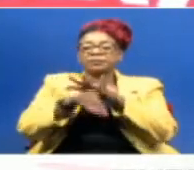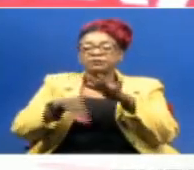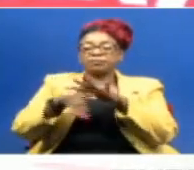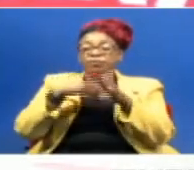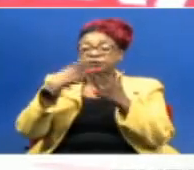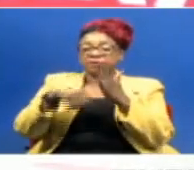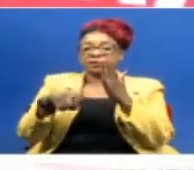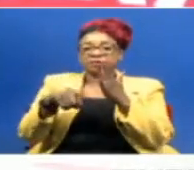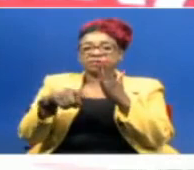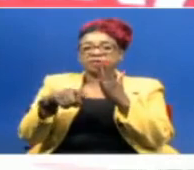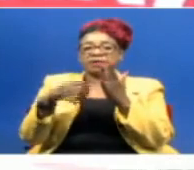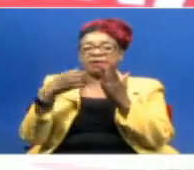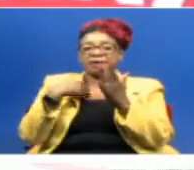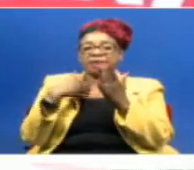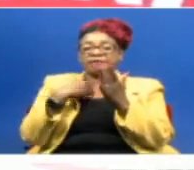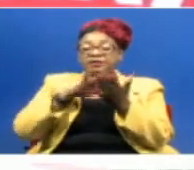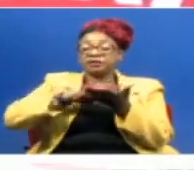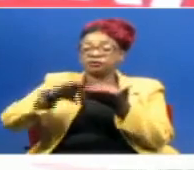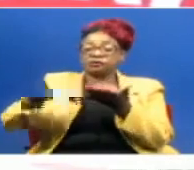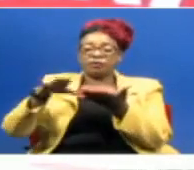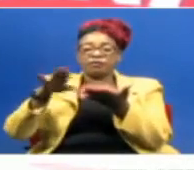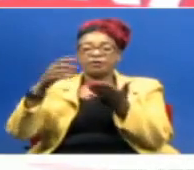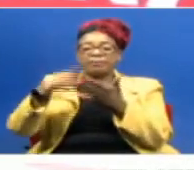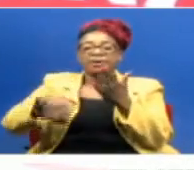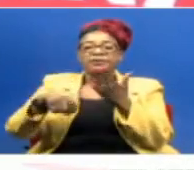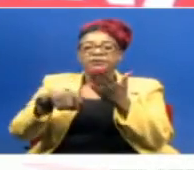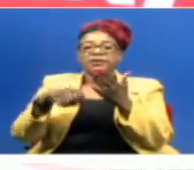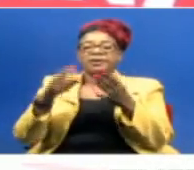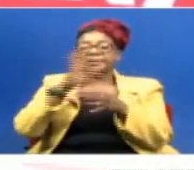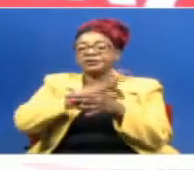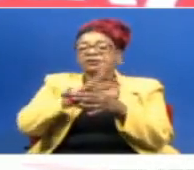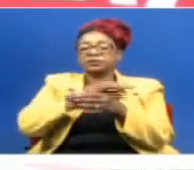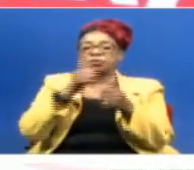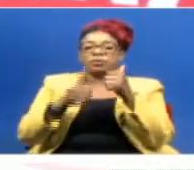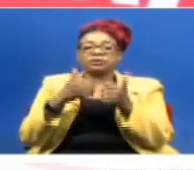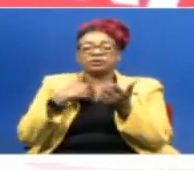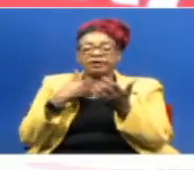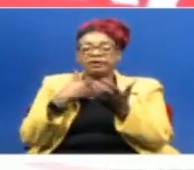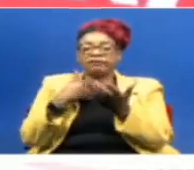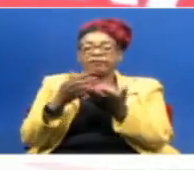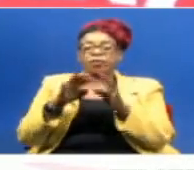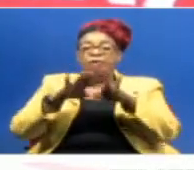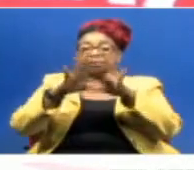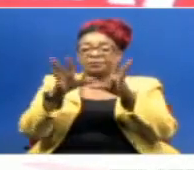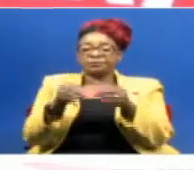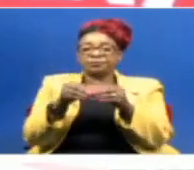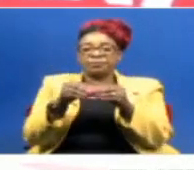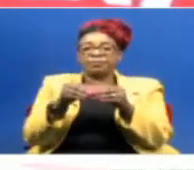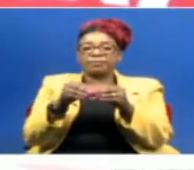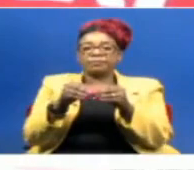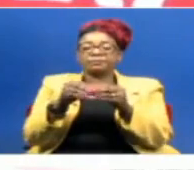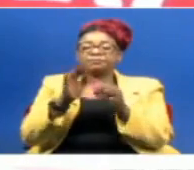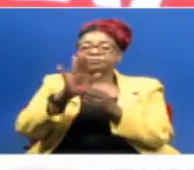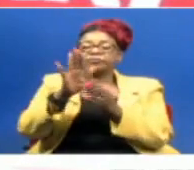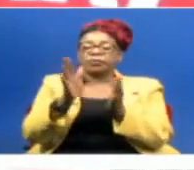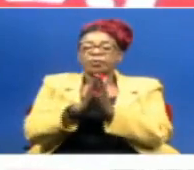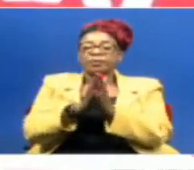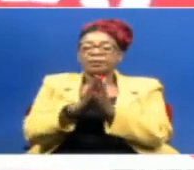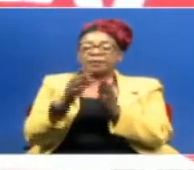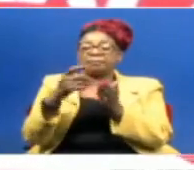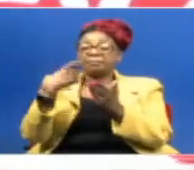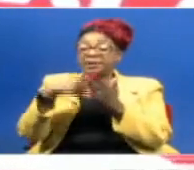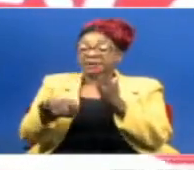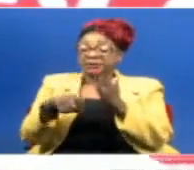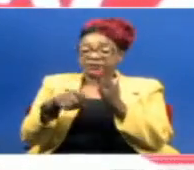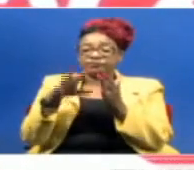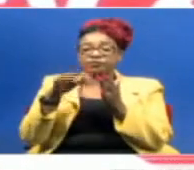get a write-off of the penalty and interest accrued. Taxpayers with interest and penalties arising from non-filing